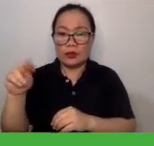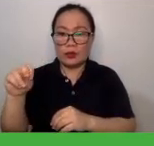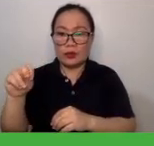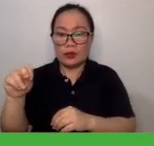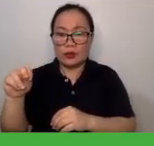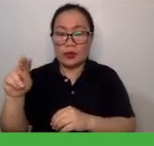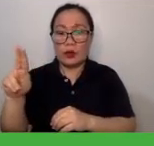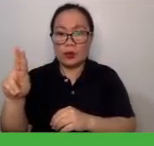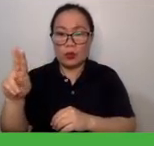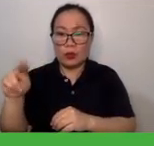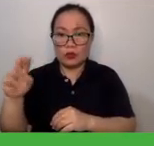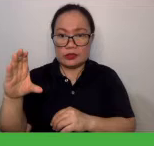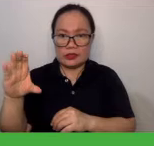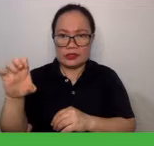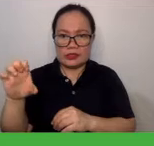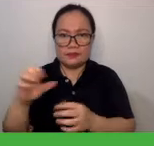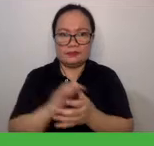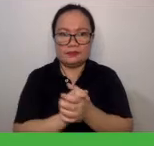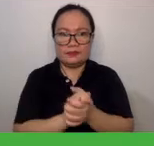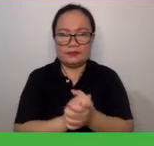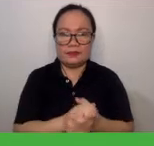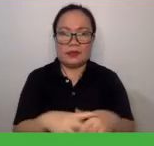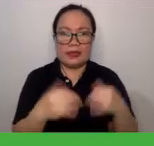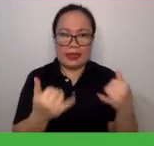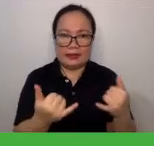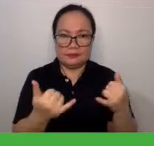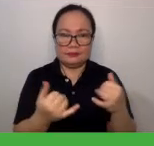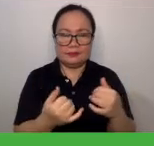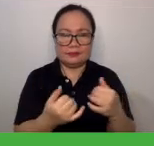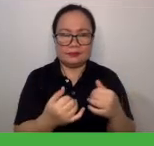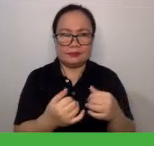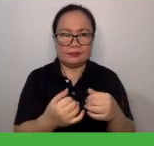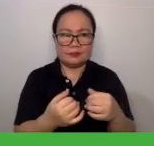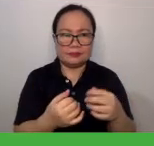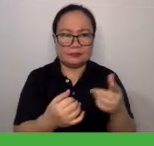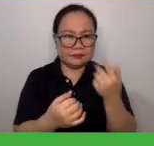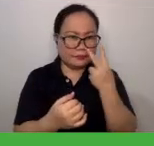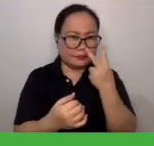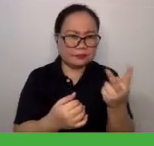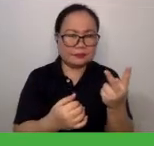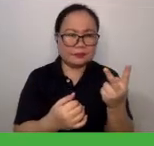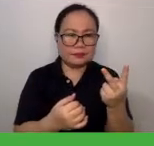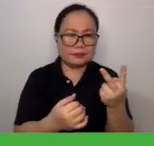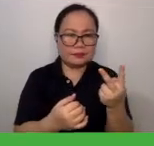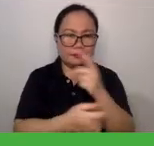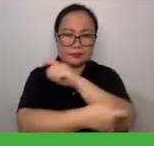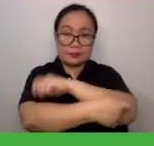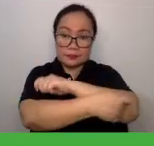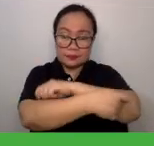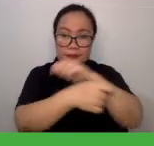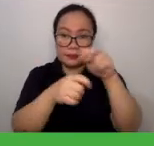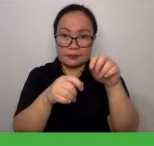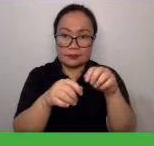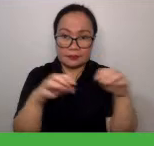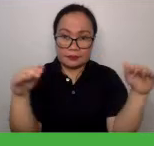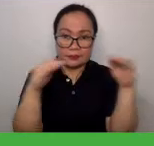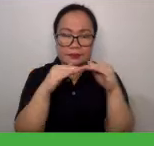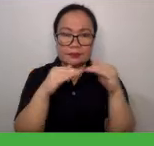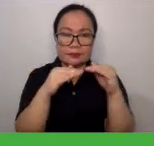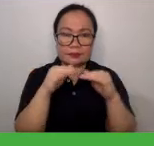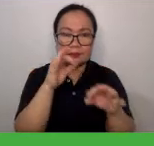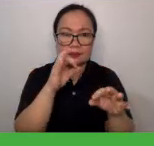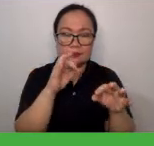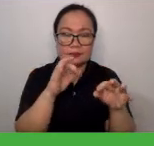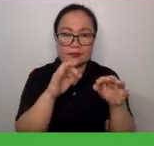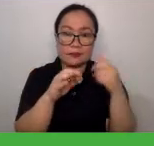Okay. So, let's have first the conversion for length. So, dapat alam natin yung table of equivalence kapag